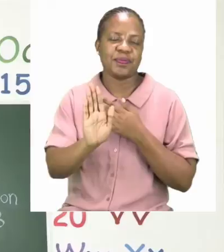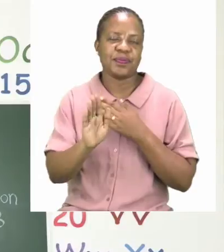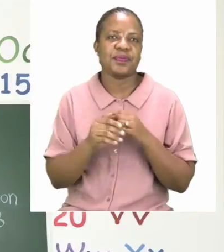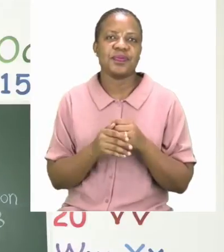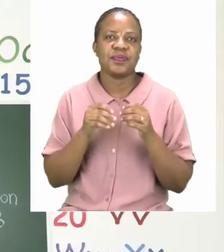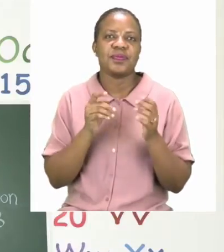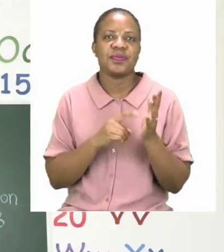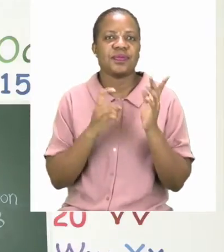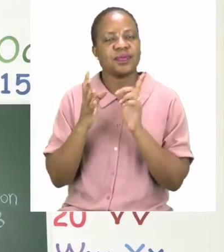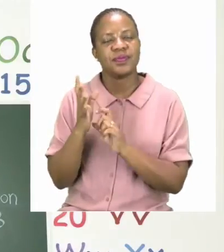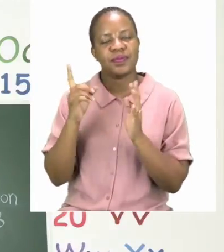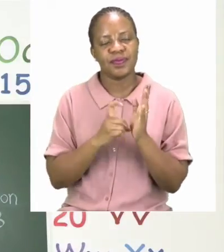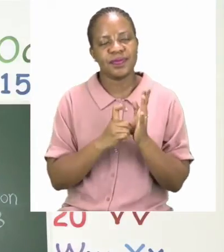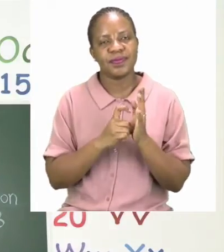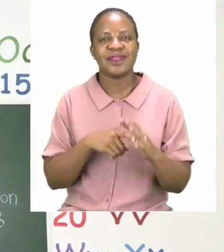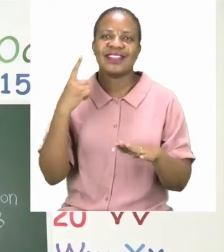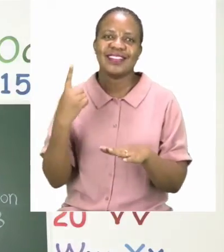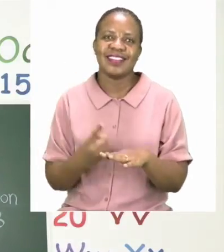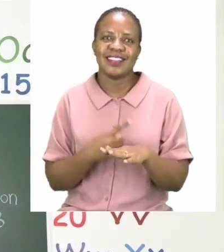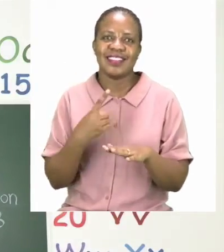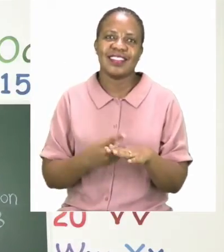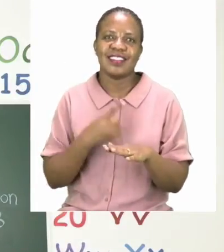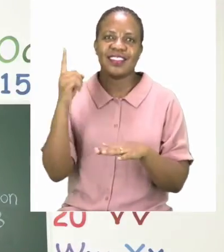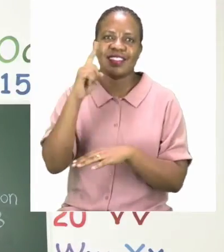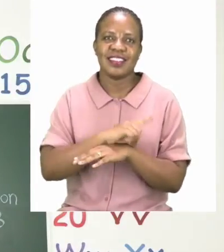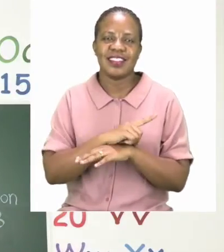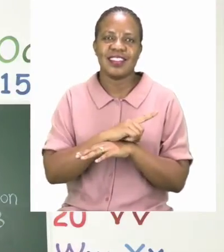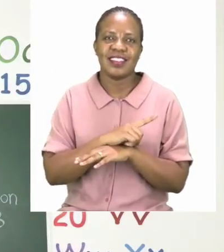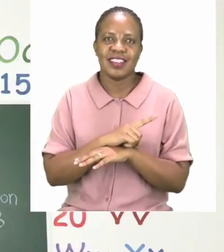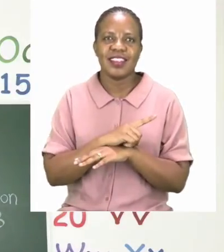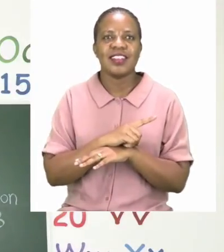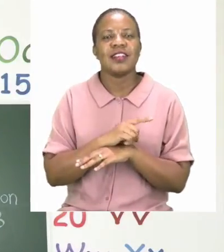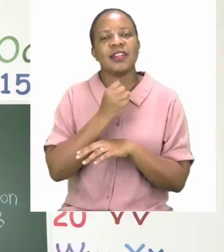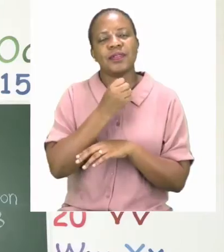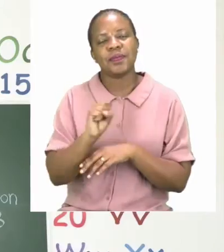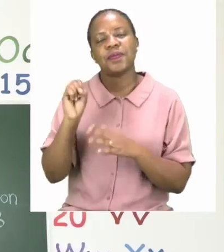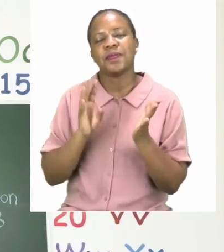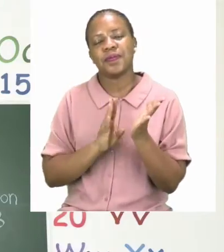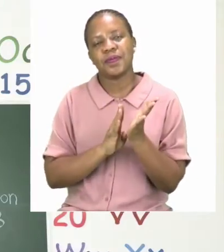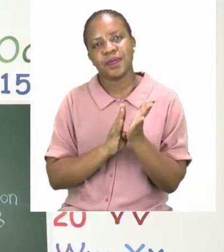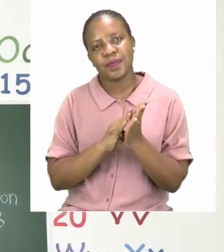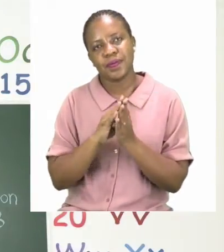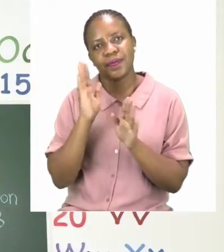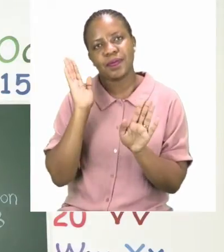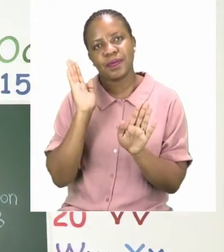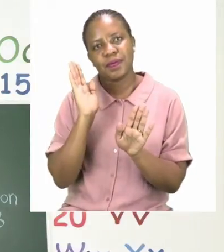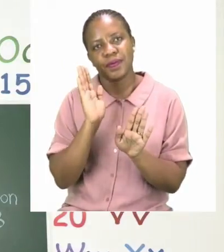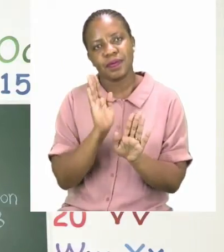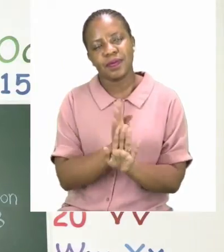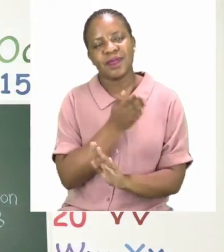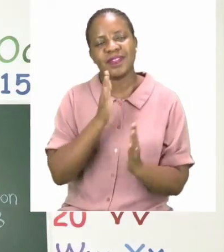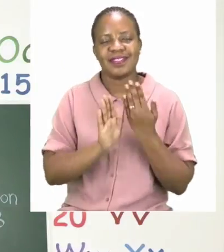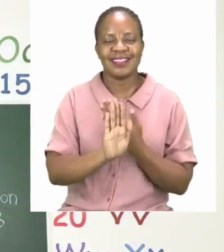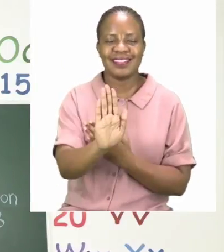away. Sanitize every day so the germs can stay